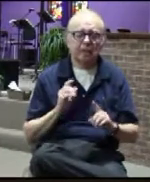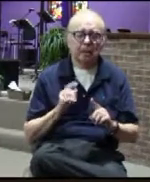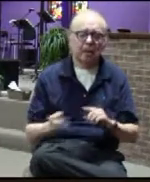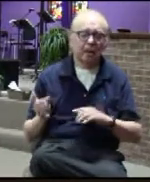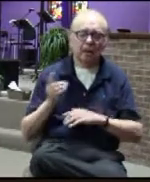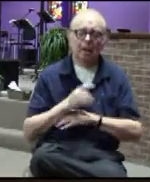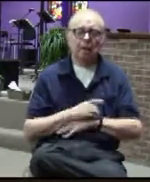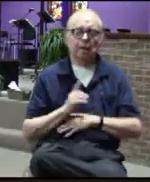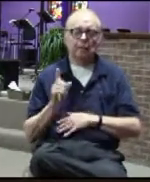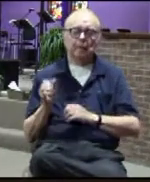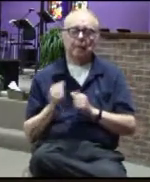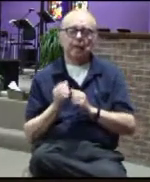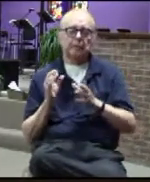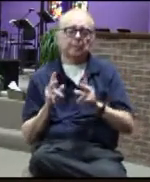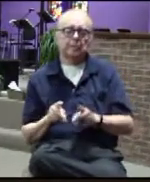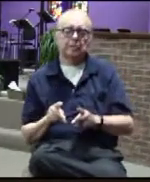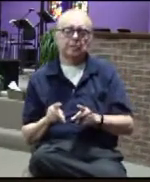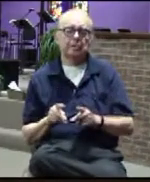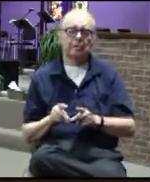one day you're there with them